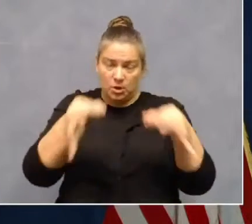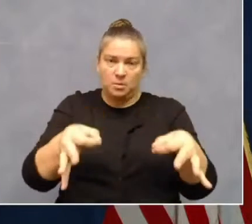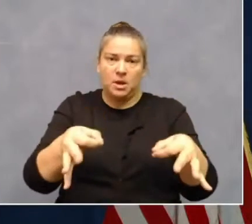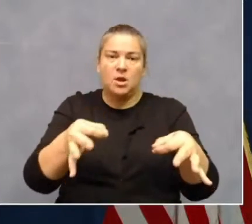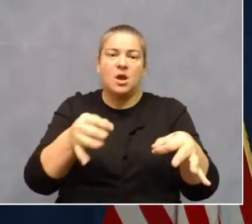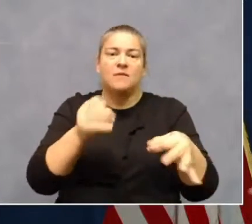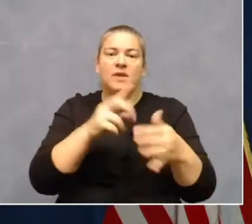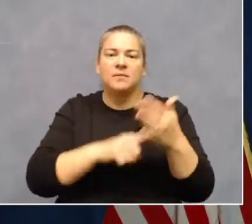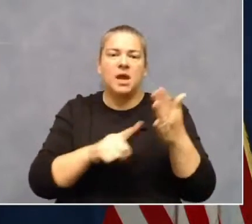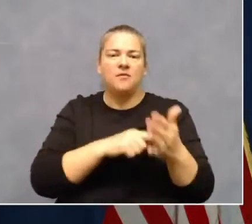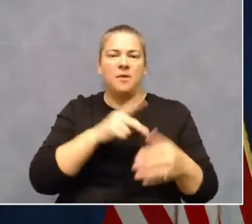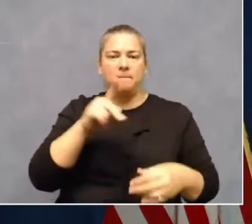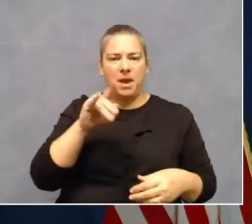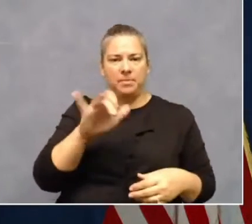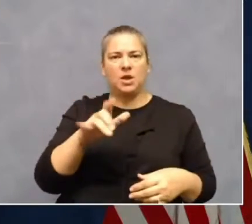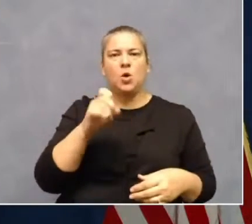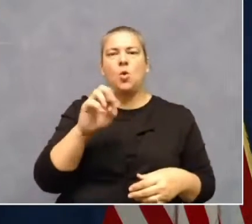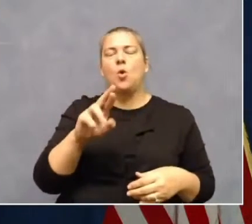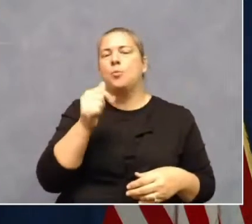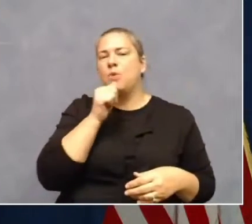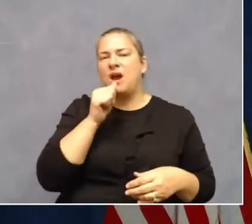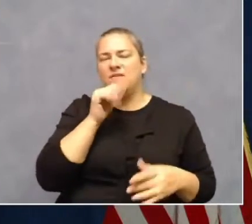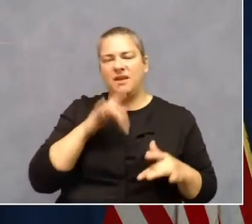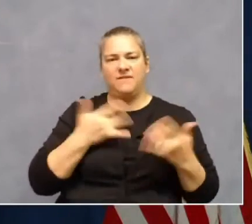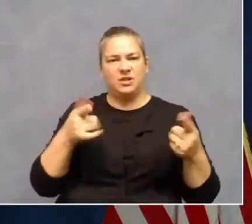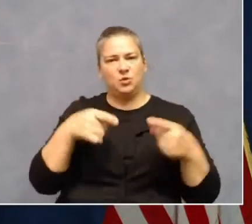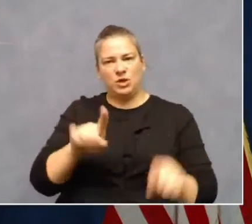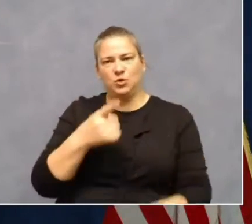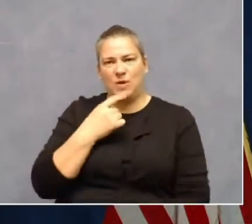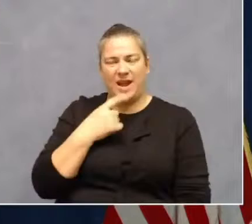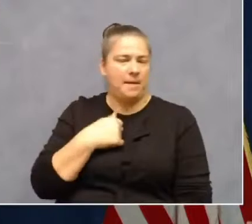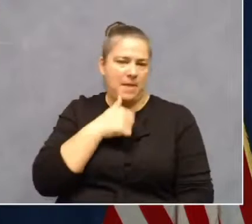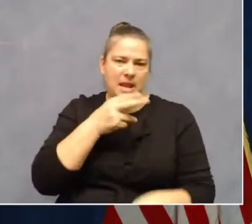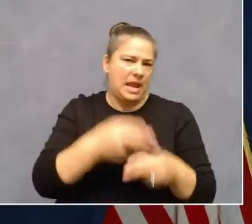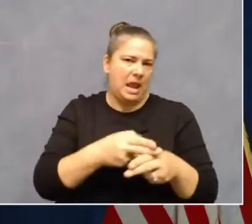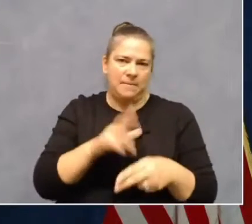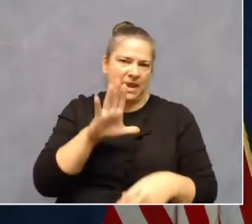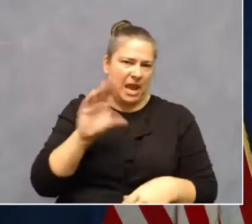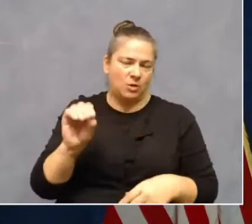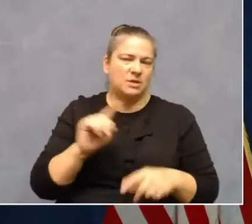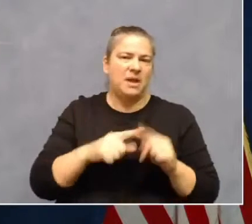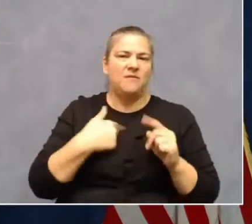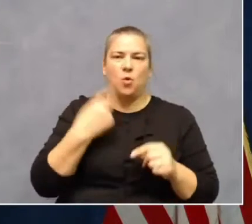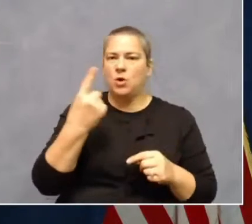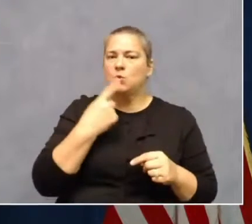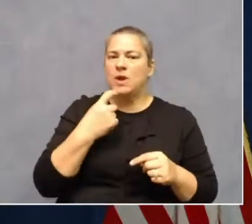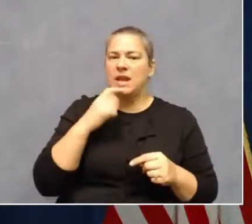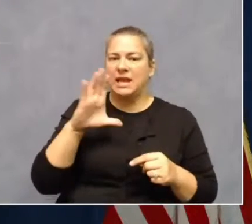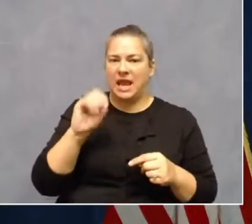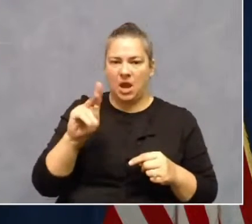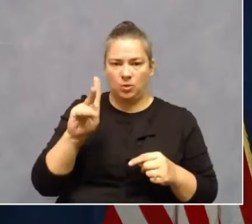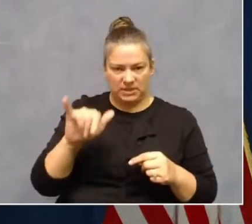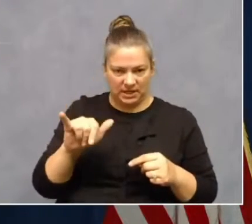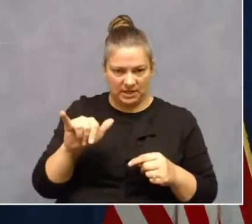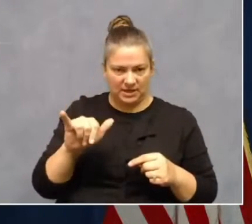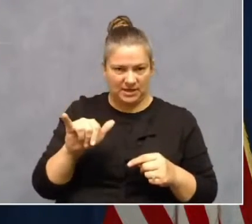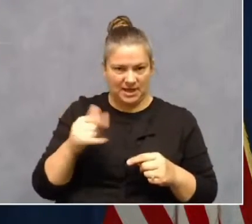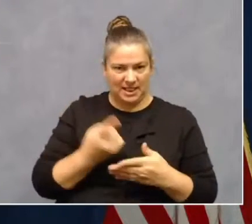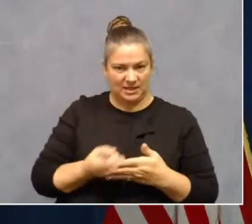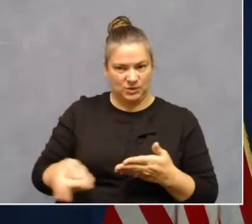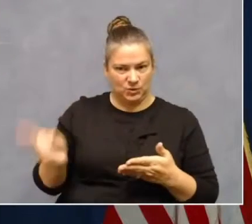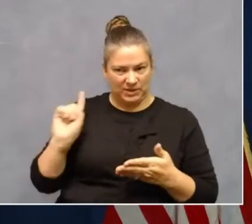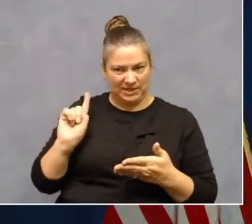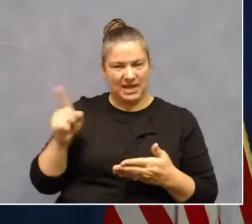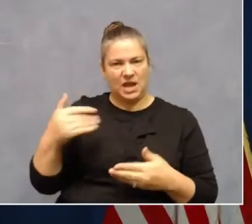events when it's red. So I'm not going to name a county, but there is a red county just last week that held